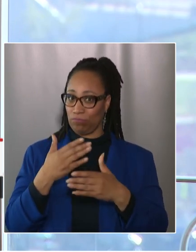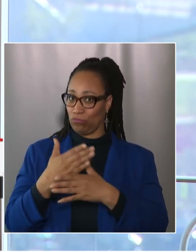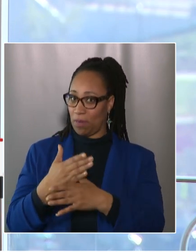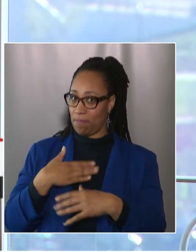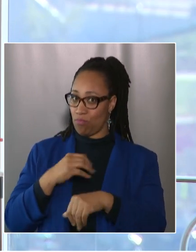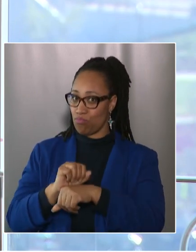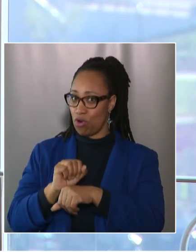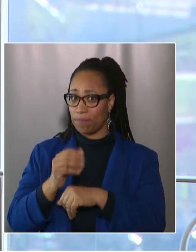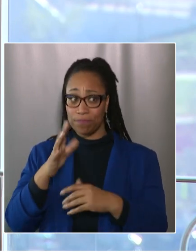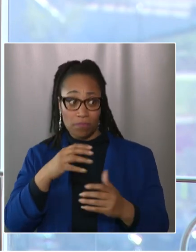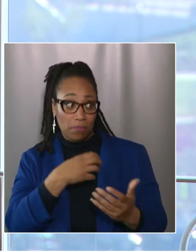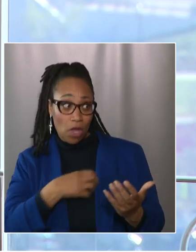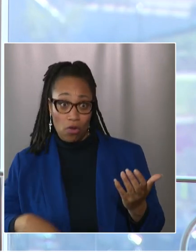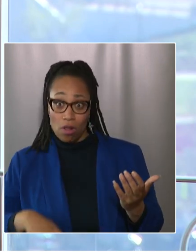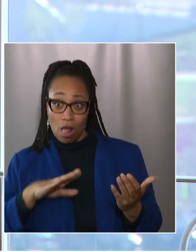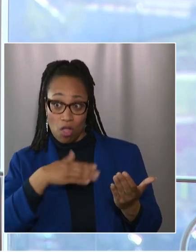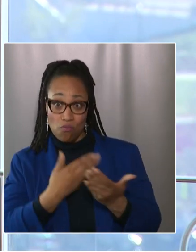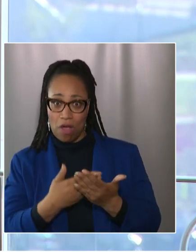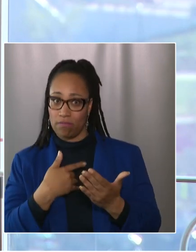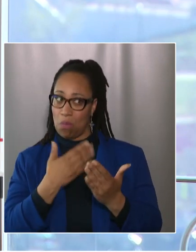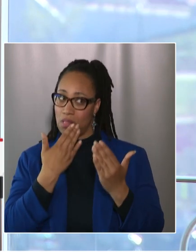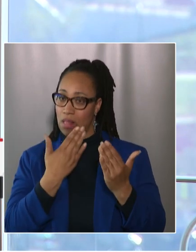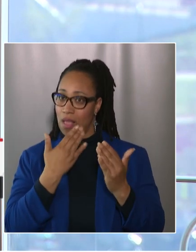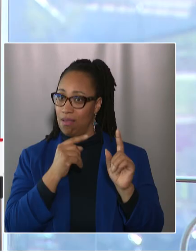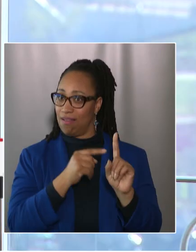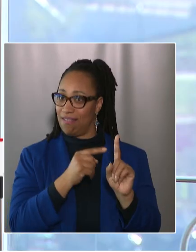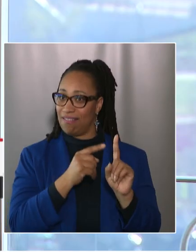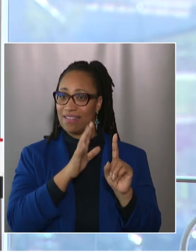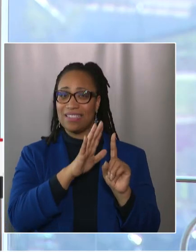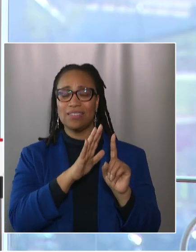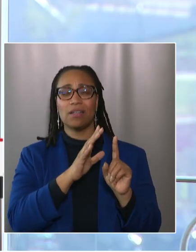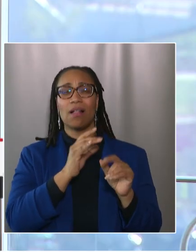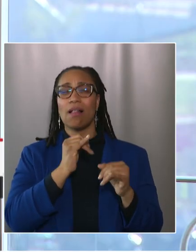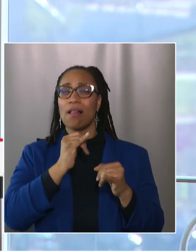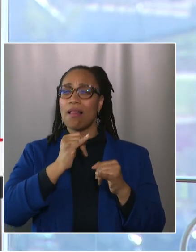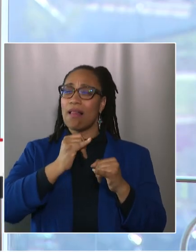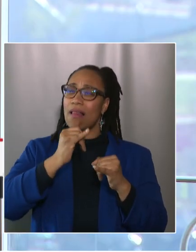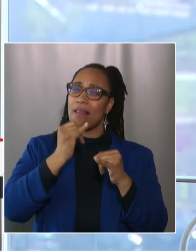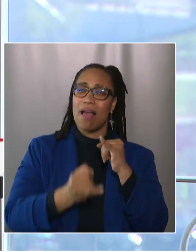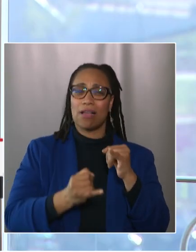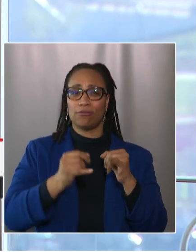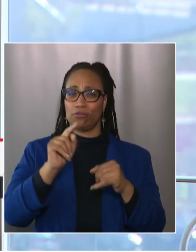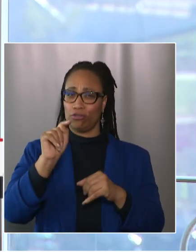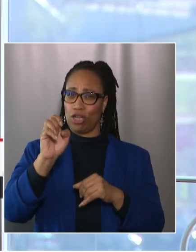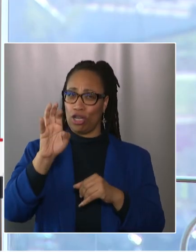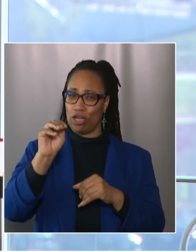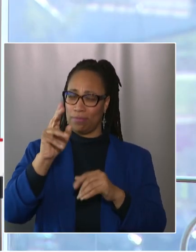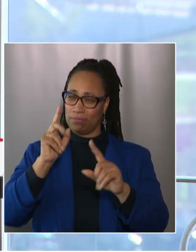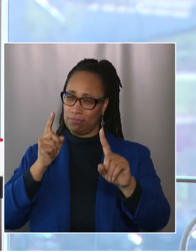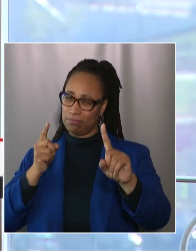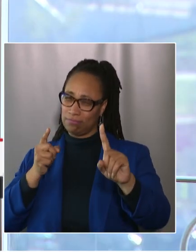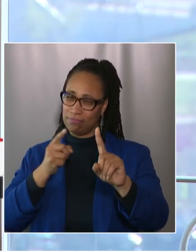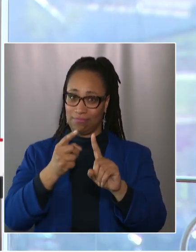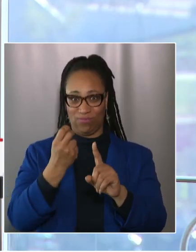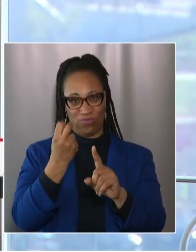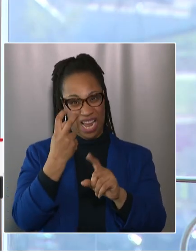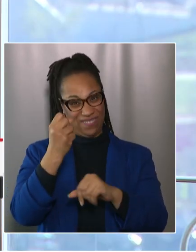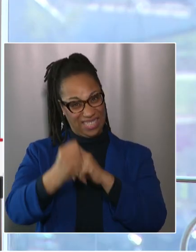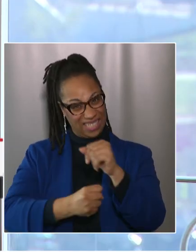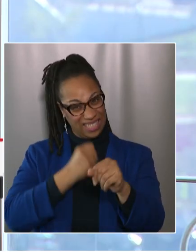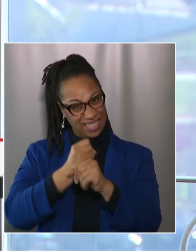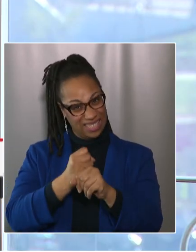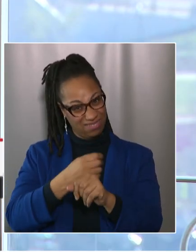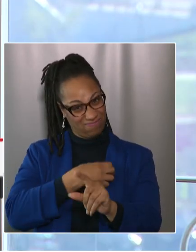it's, her last term, her 12th year, but also this is the 15th year that DGS has been in existence. We are